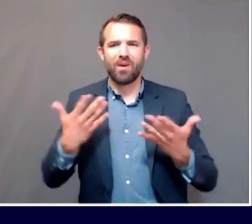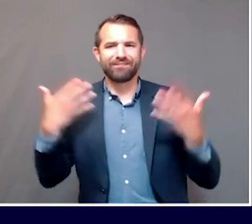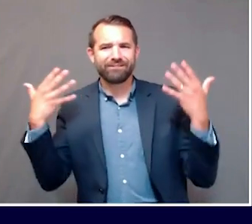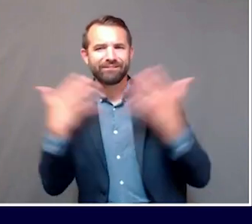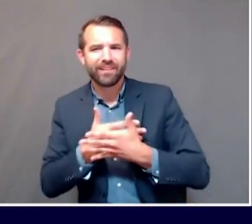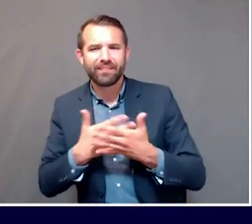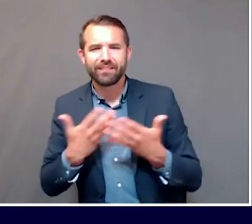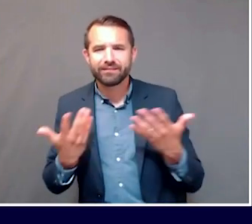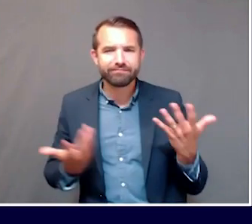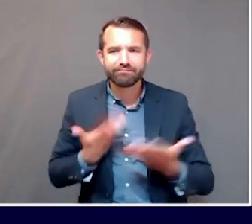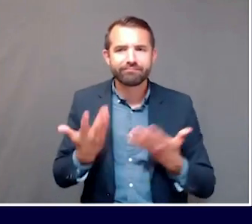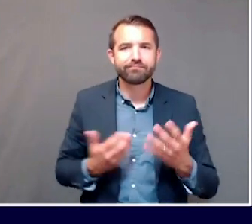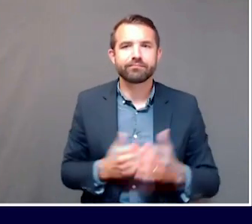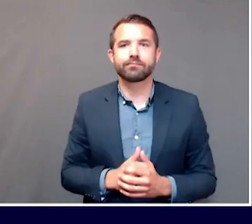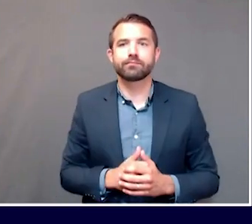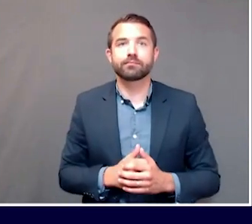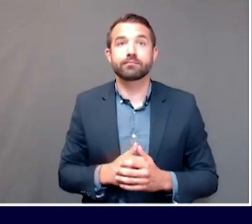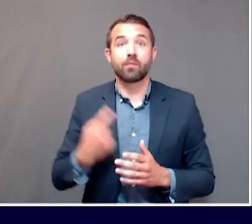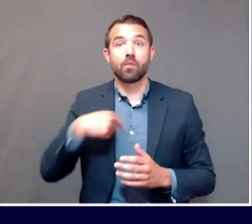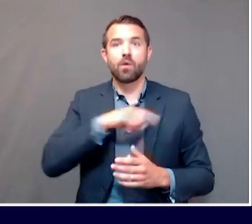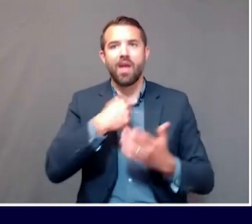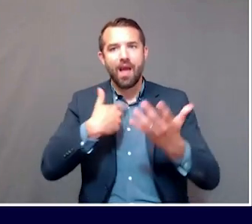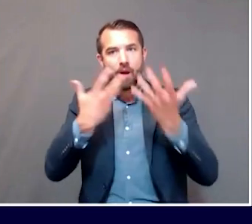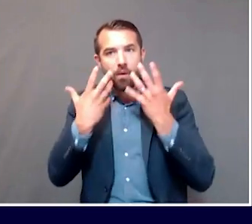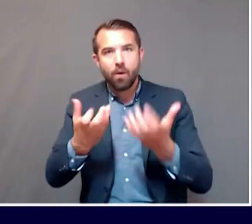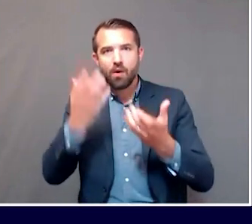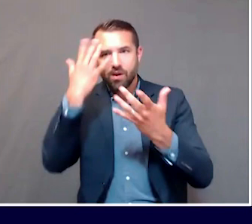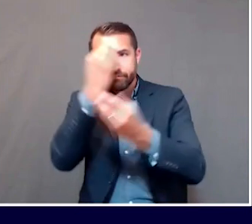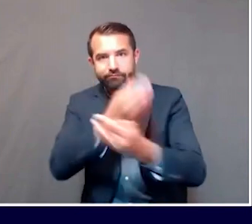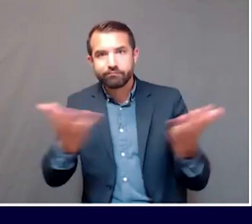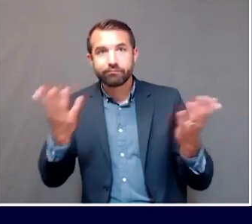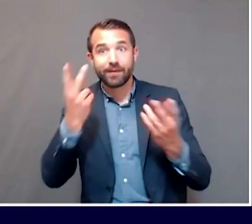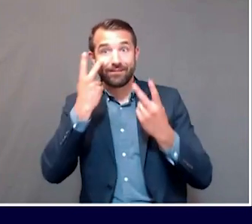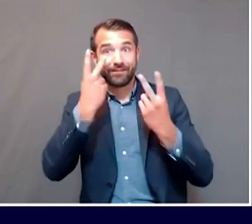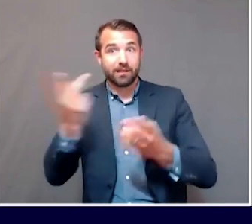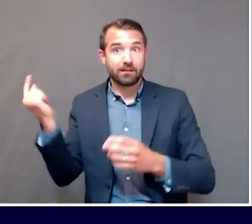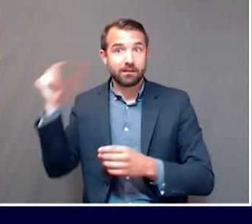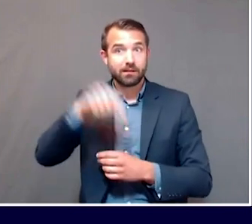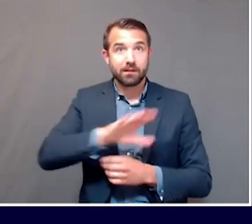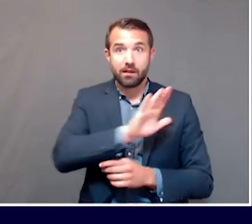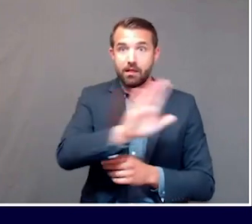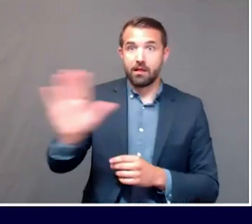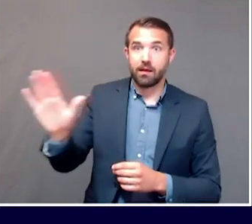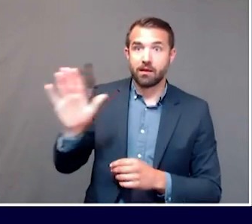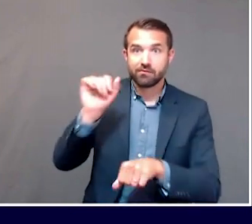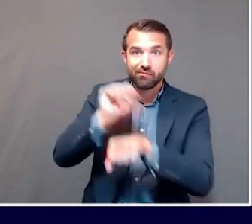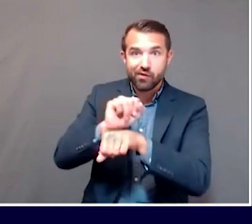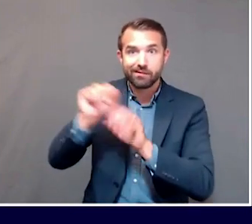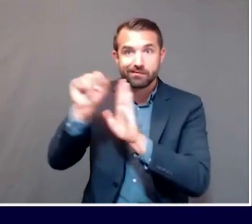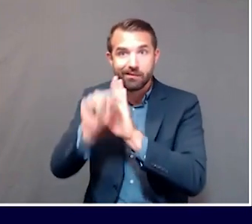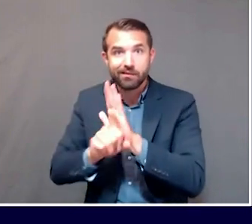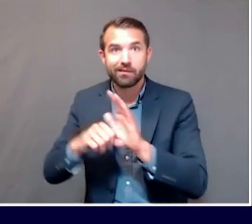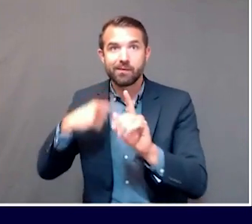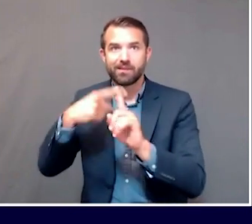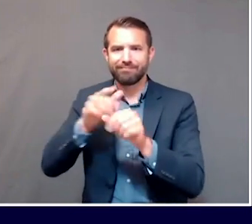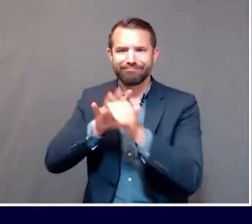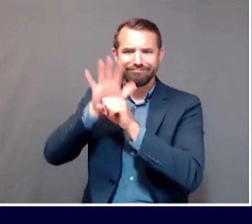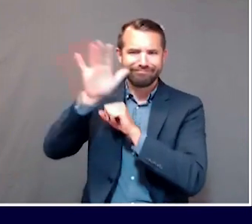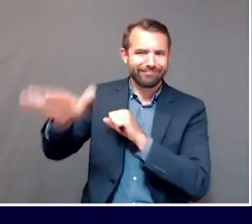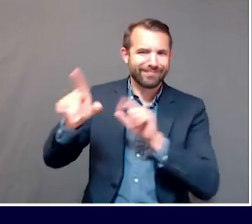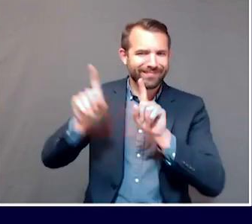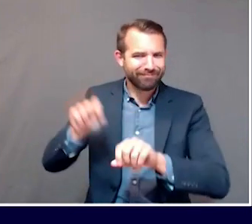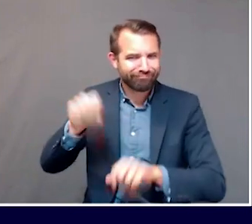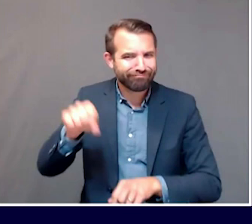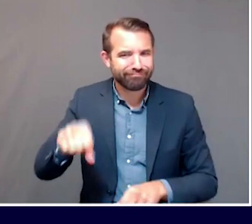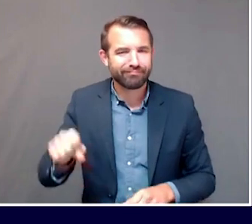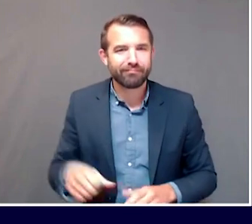that testing is abundantly available in most other states. And as a last resort, if they can't get tested before they